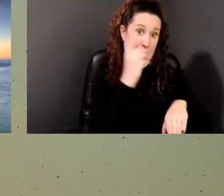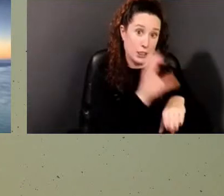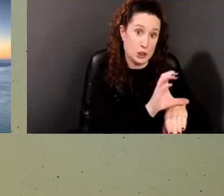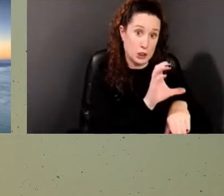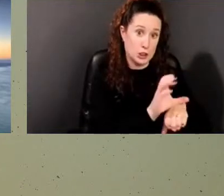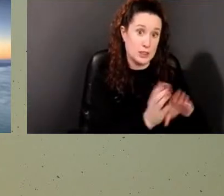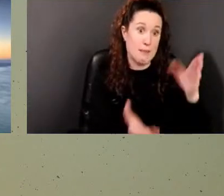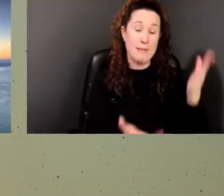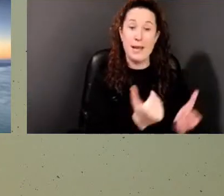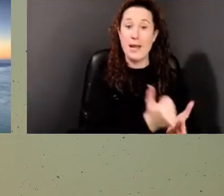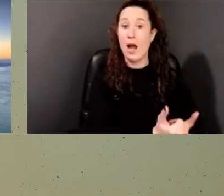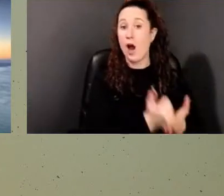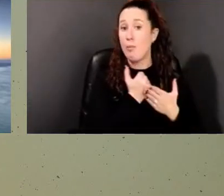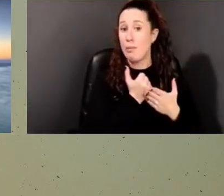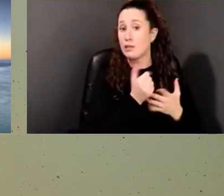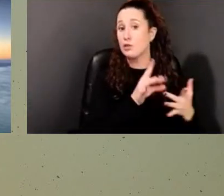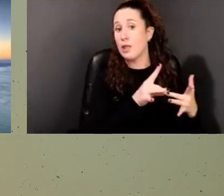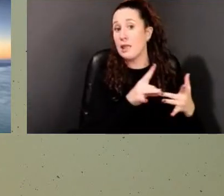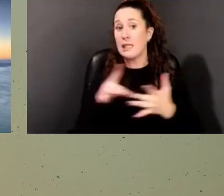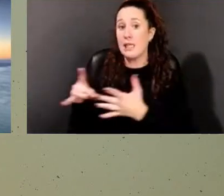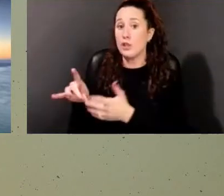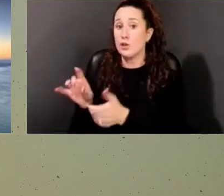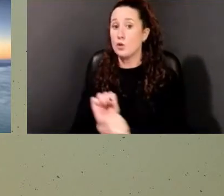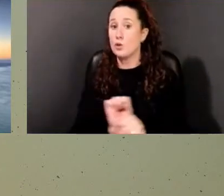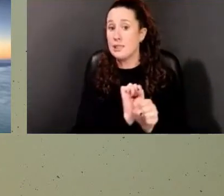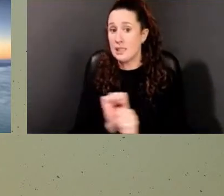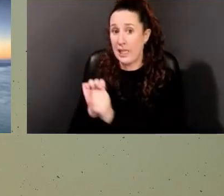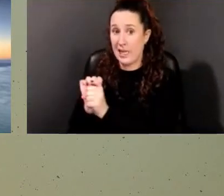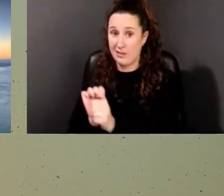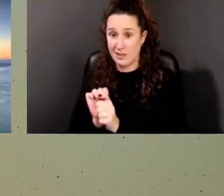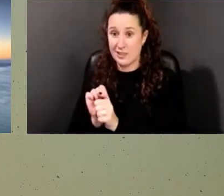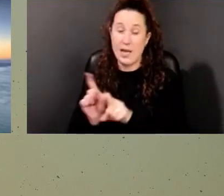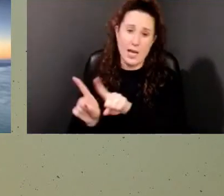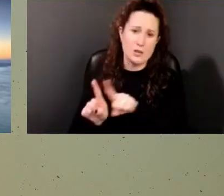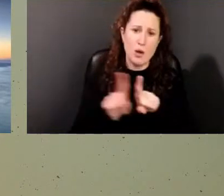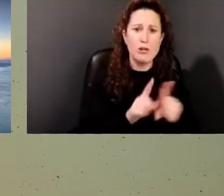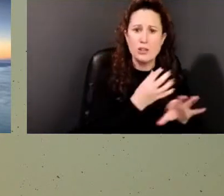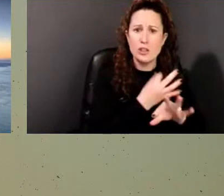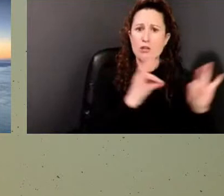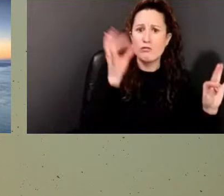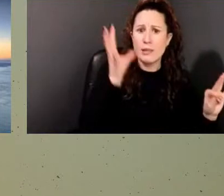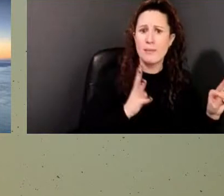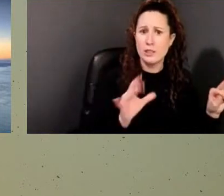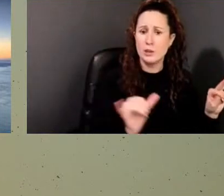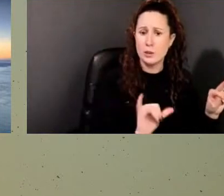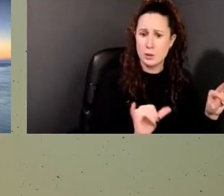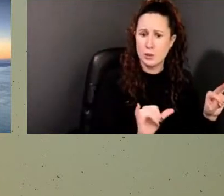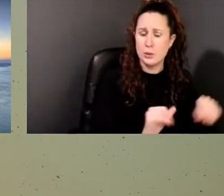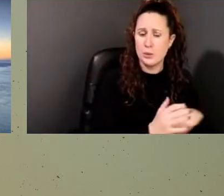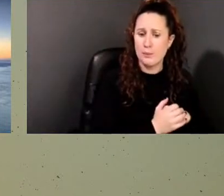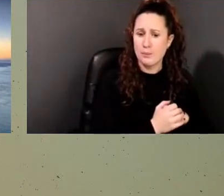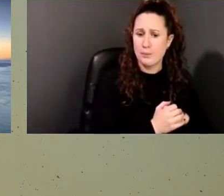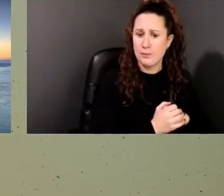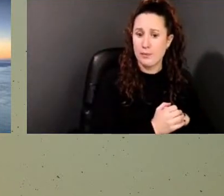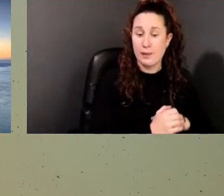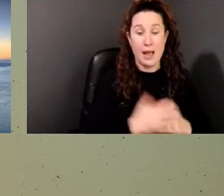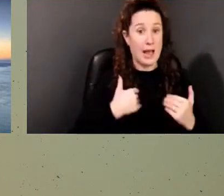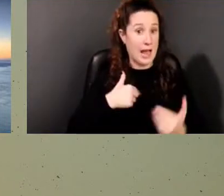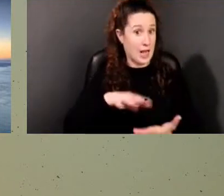the slaves as well as the free men. So, and I have found out tonight